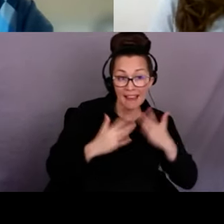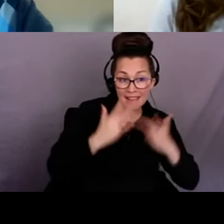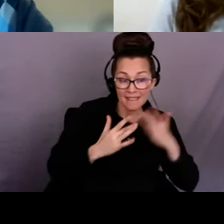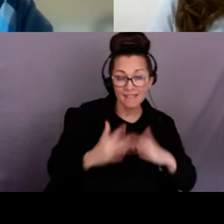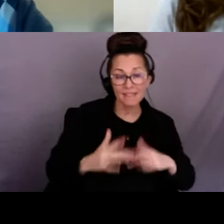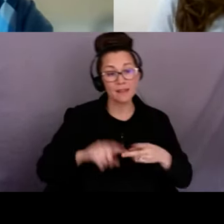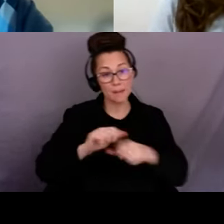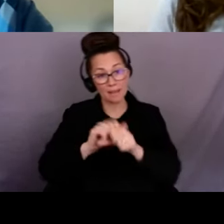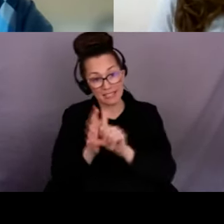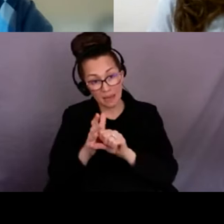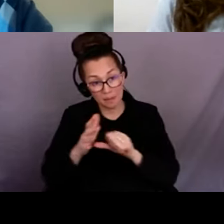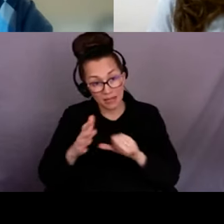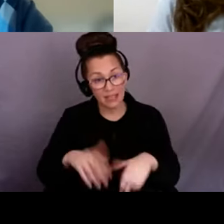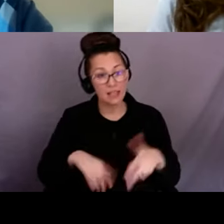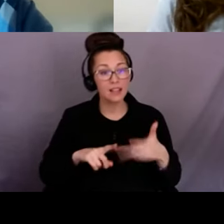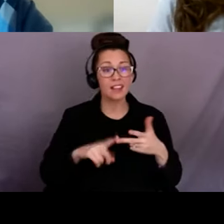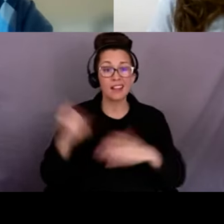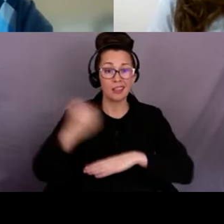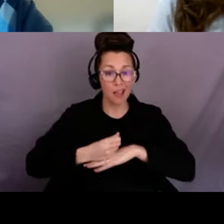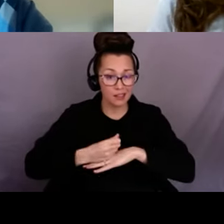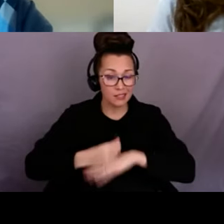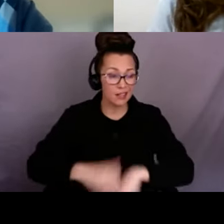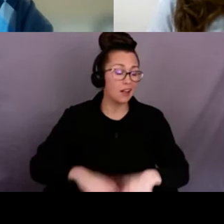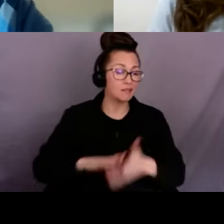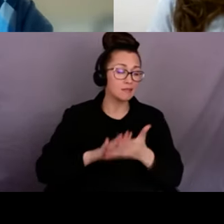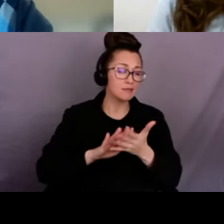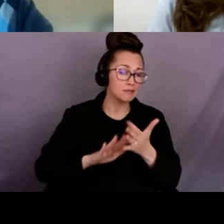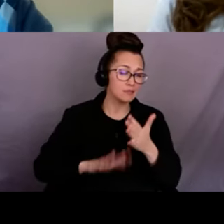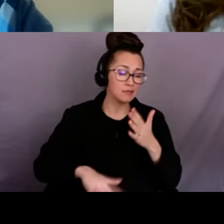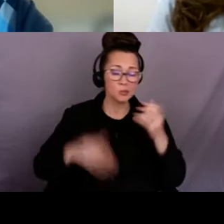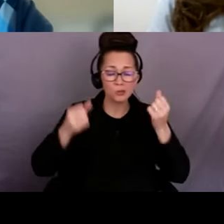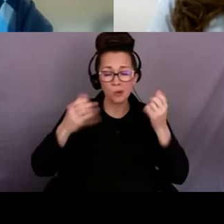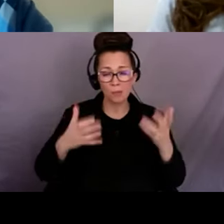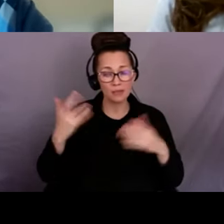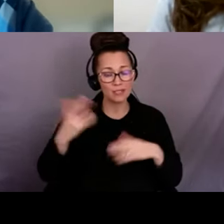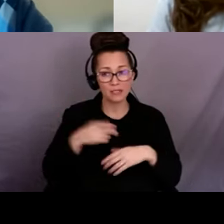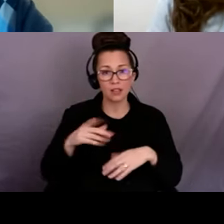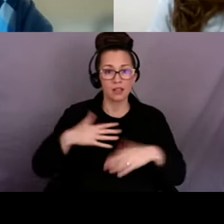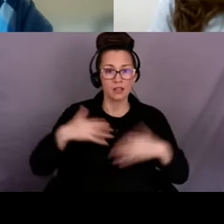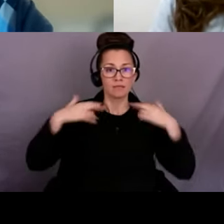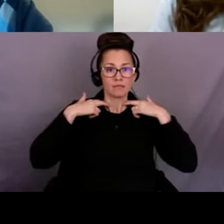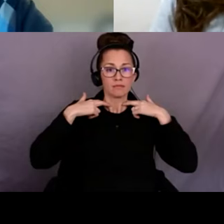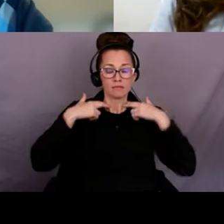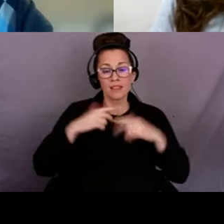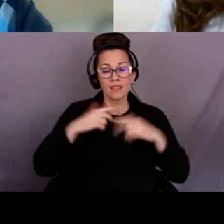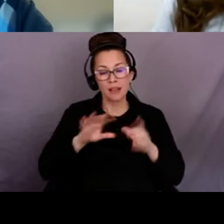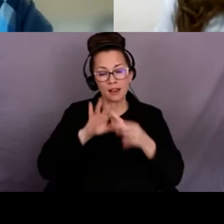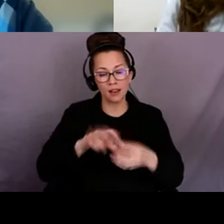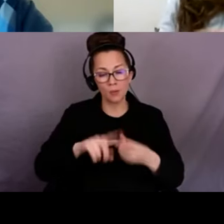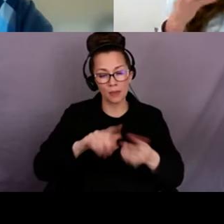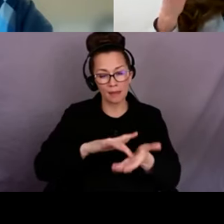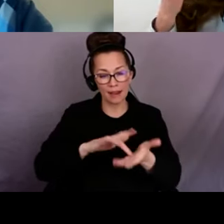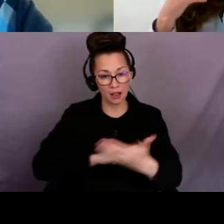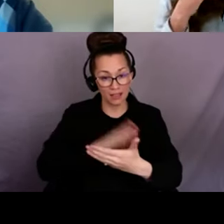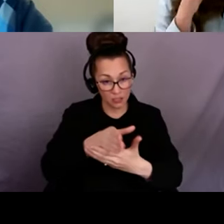the pandemic, closed downs and the like. But even with respect to medical interventions, because